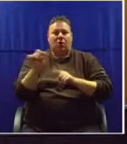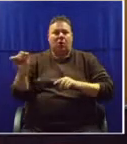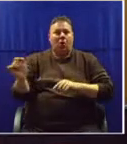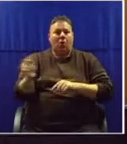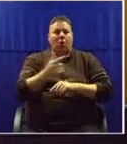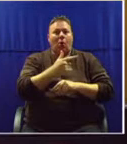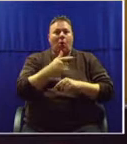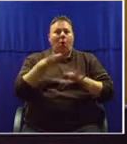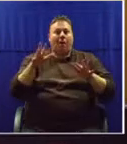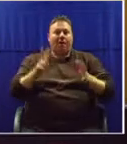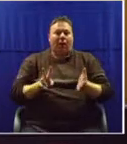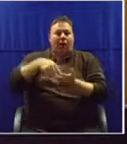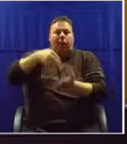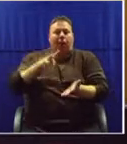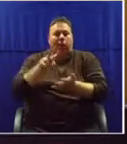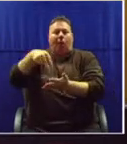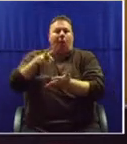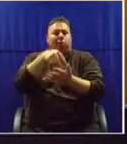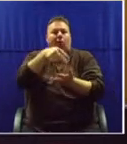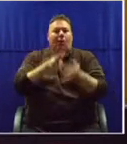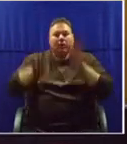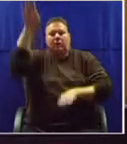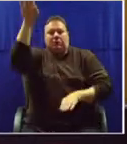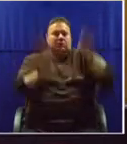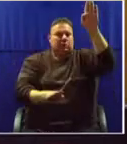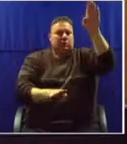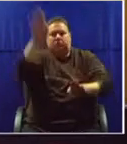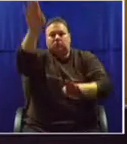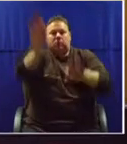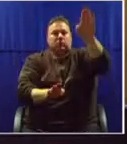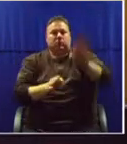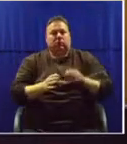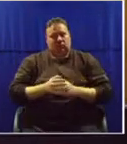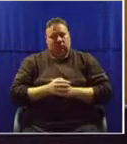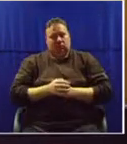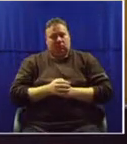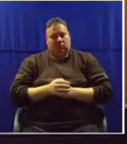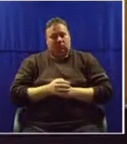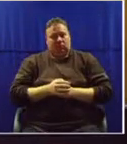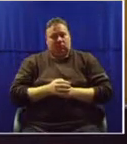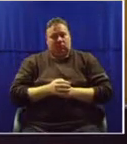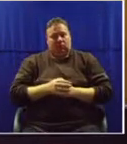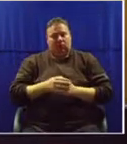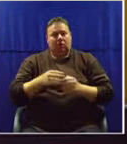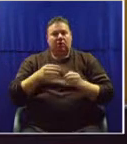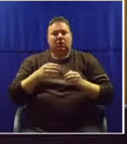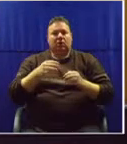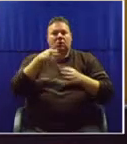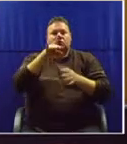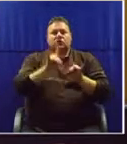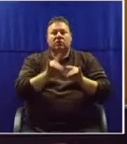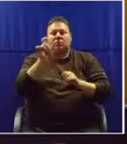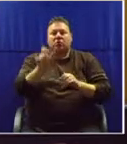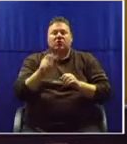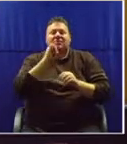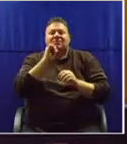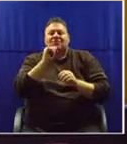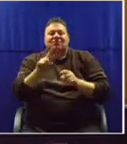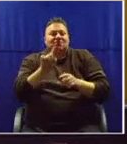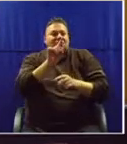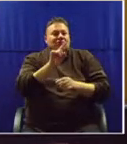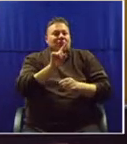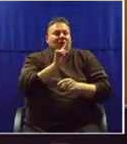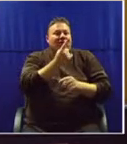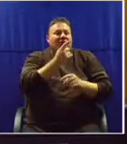up on their feet and everybody is raising a hand whilst the presiding officer is yet to deal with the